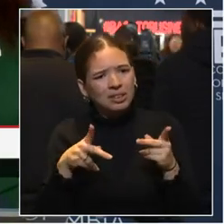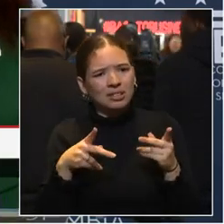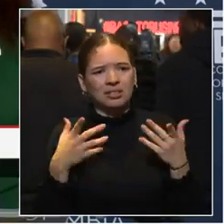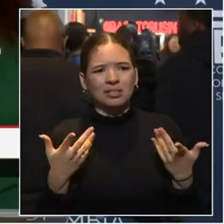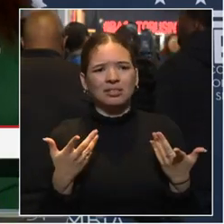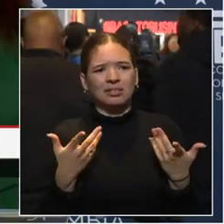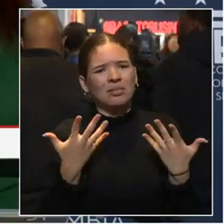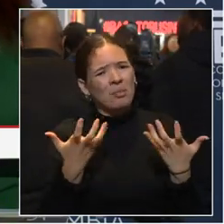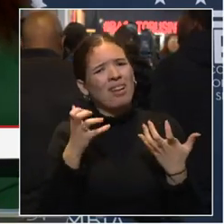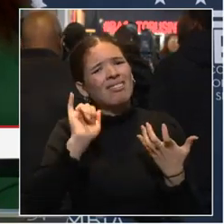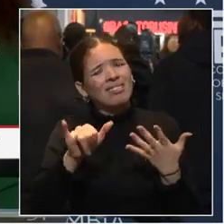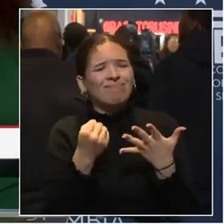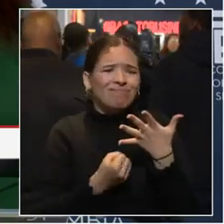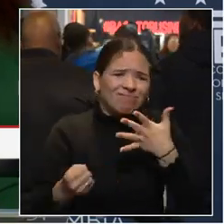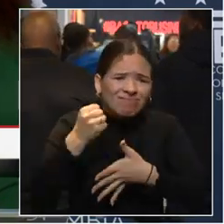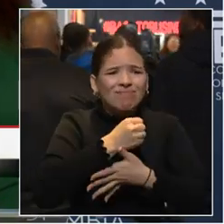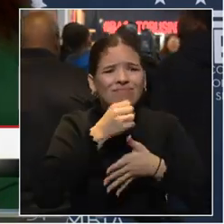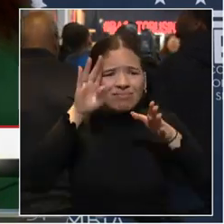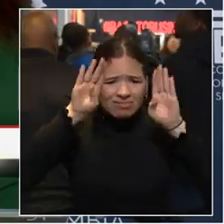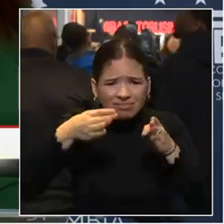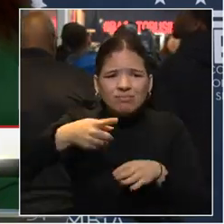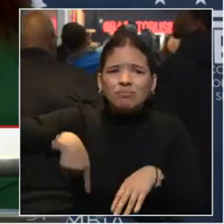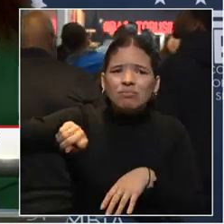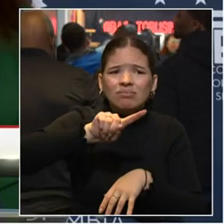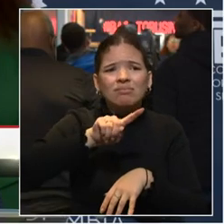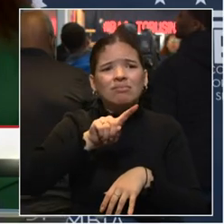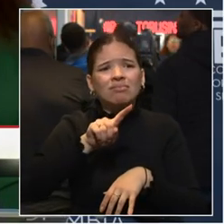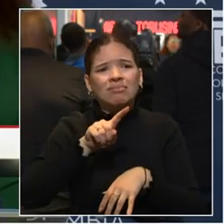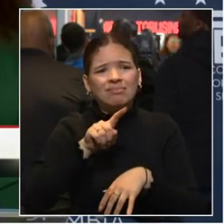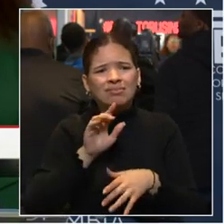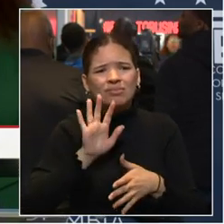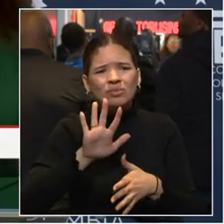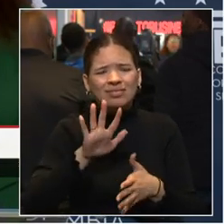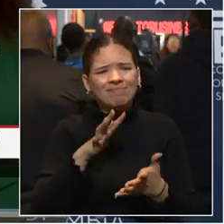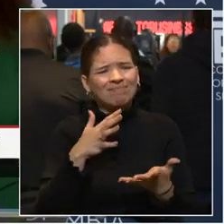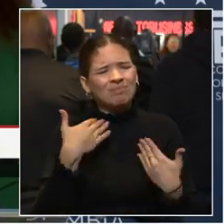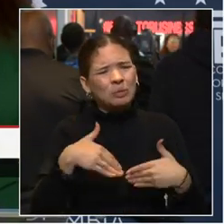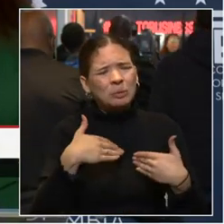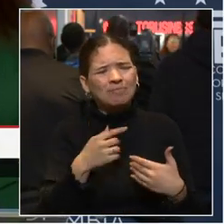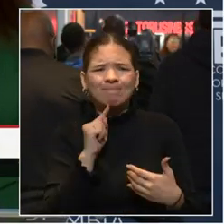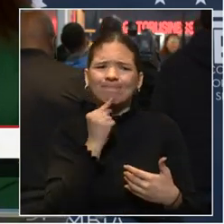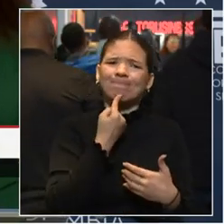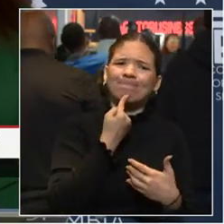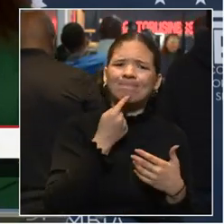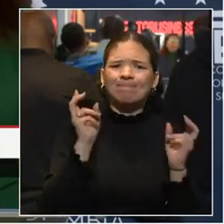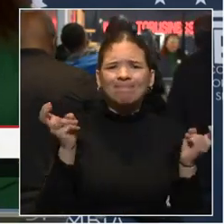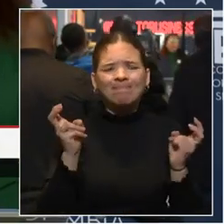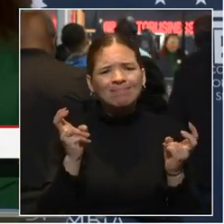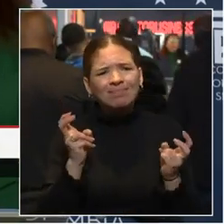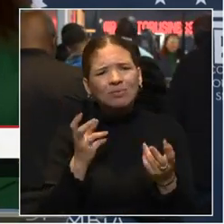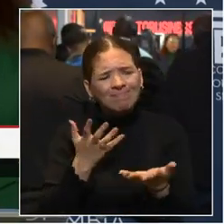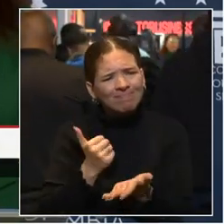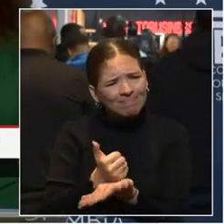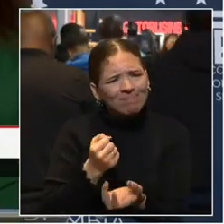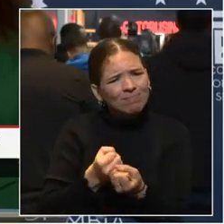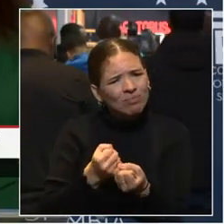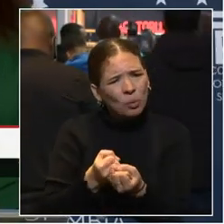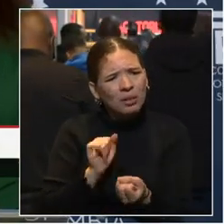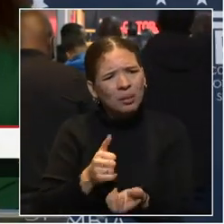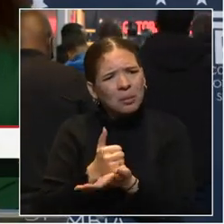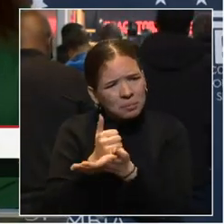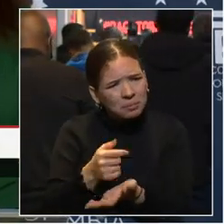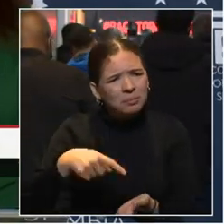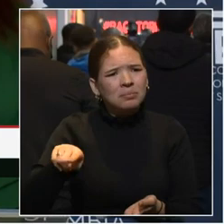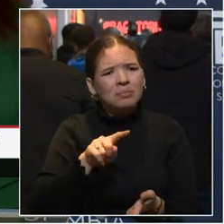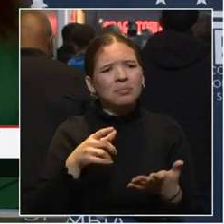focus on our kids who are the most vulnerable, but we also never want to forget that we have thousands of young people in our